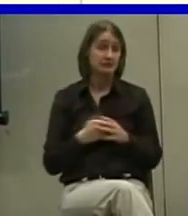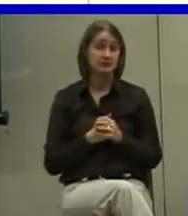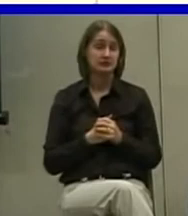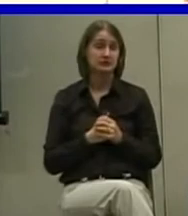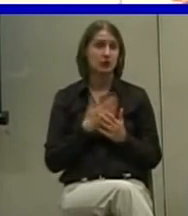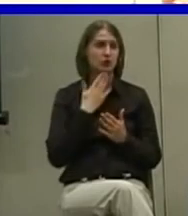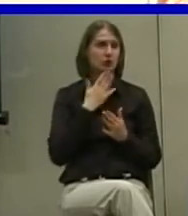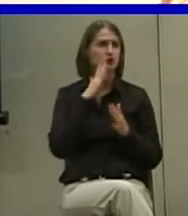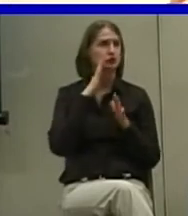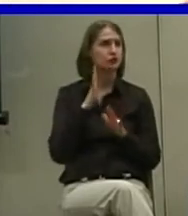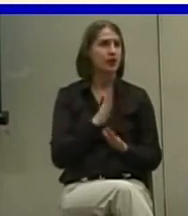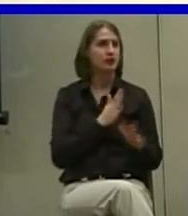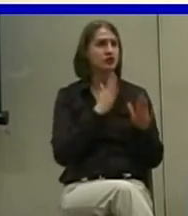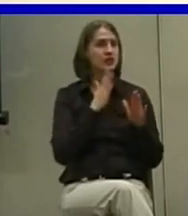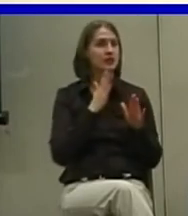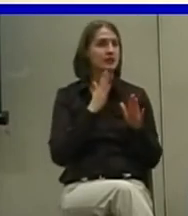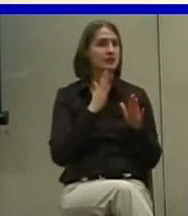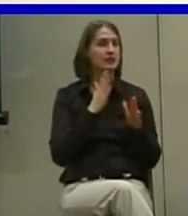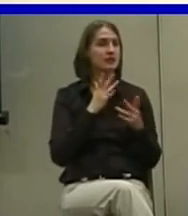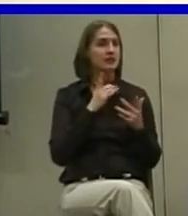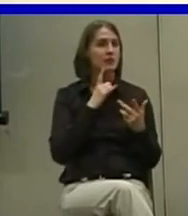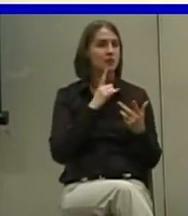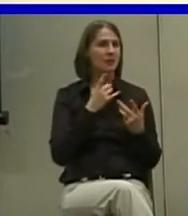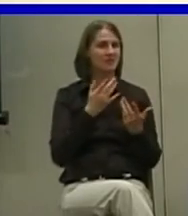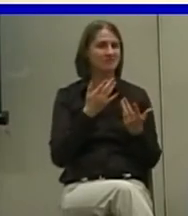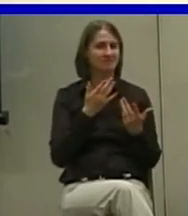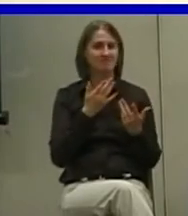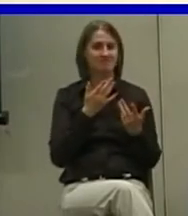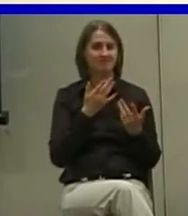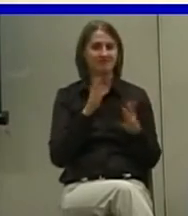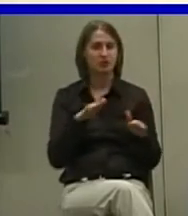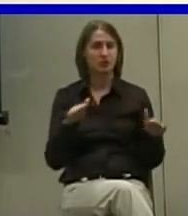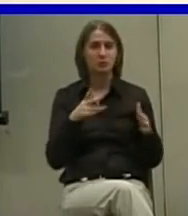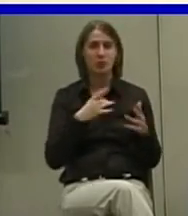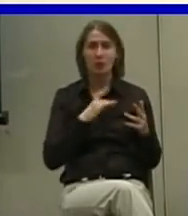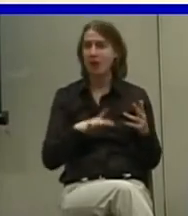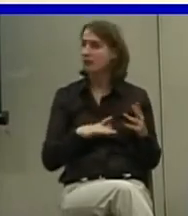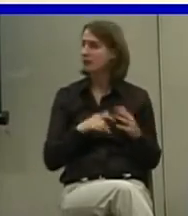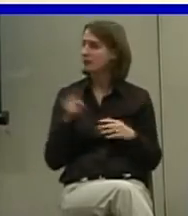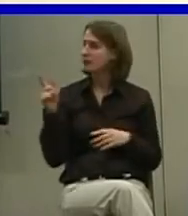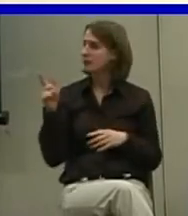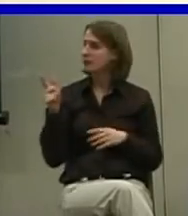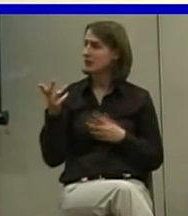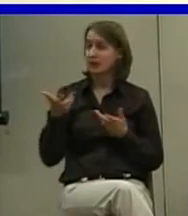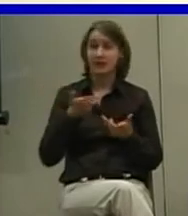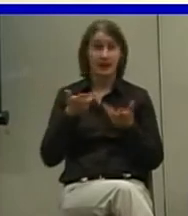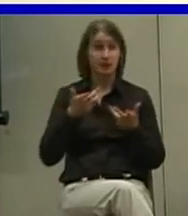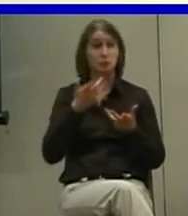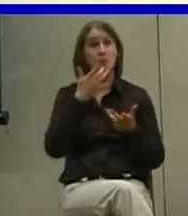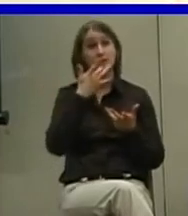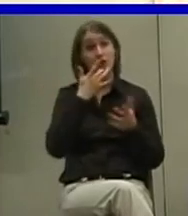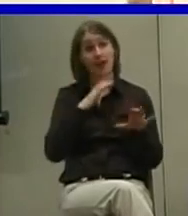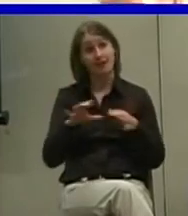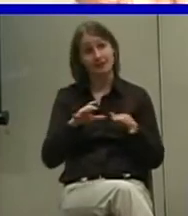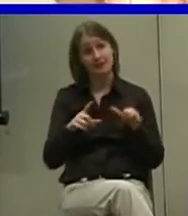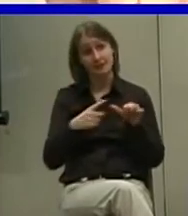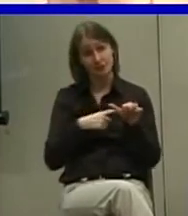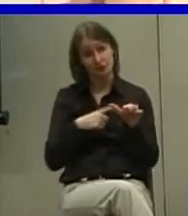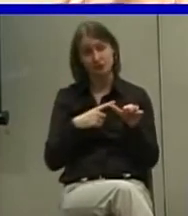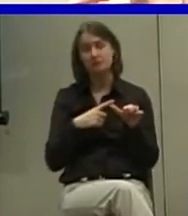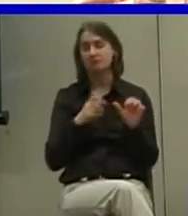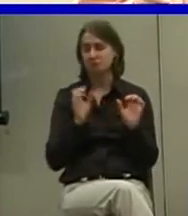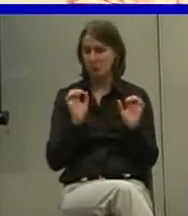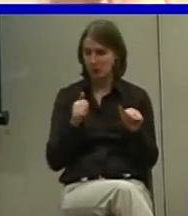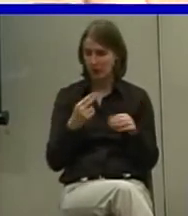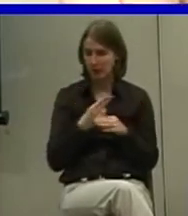What's a good strategy for kids that just really don't want to do things? Engage them in a preferred activity first. Okay, we could, one,